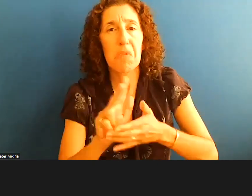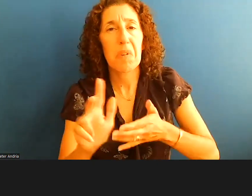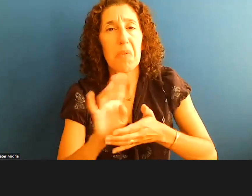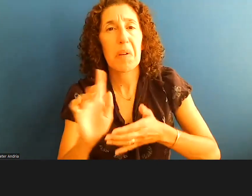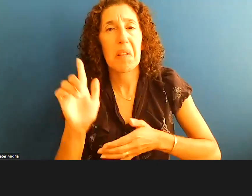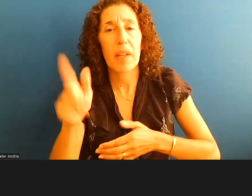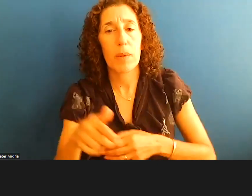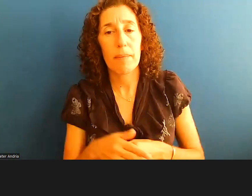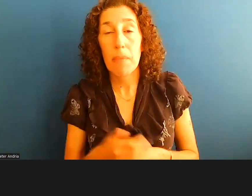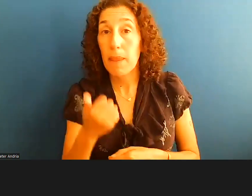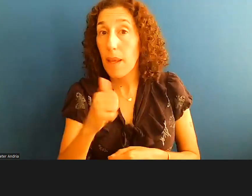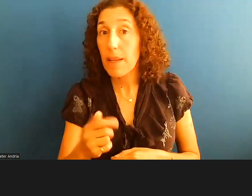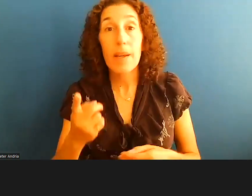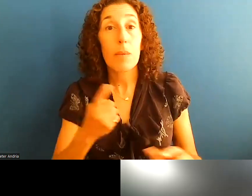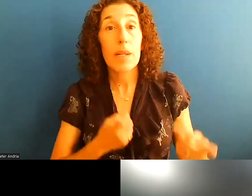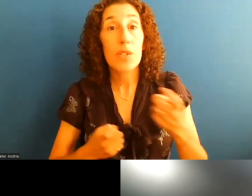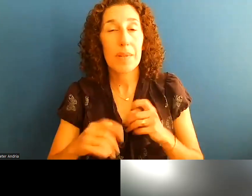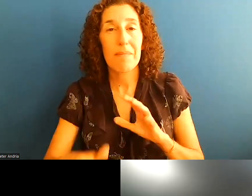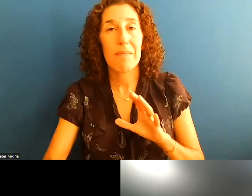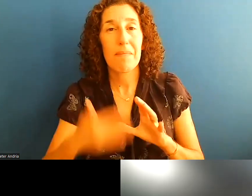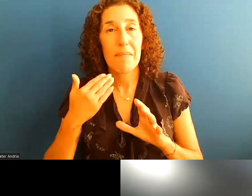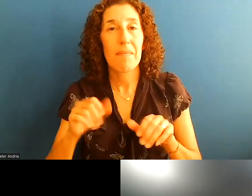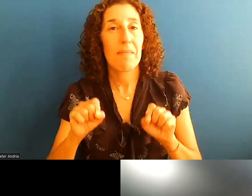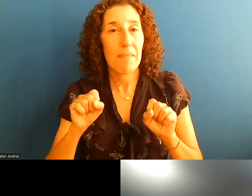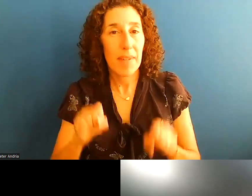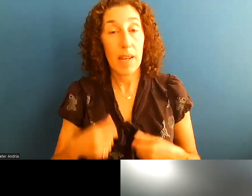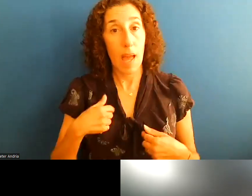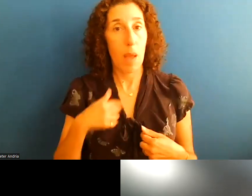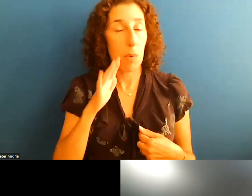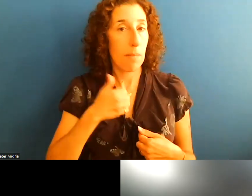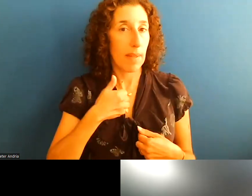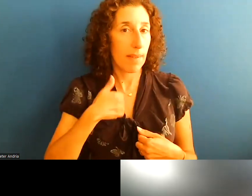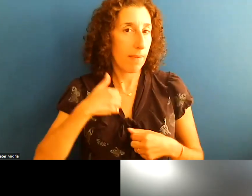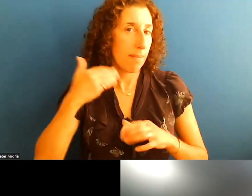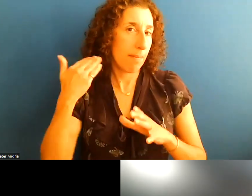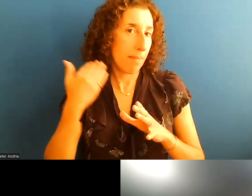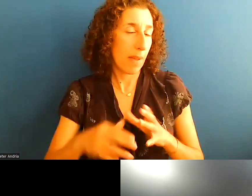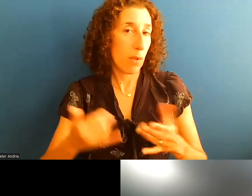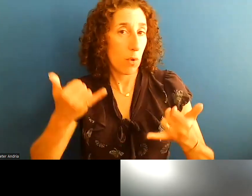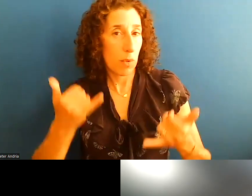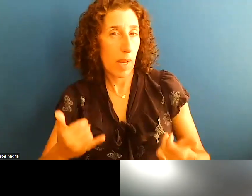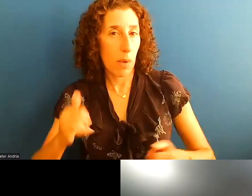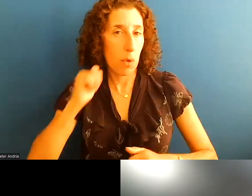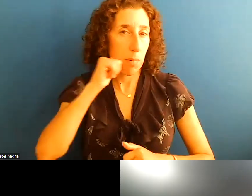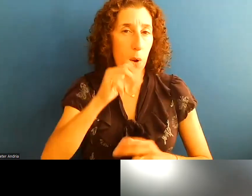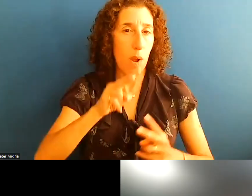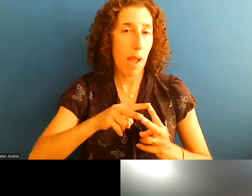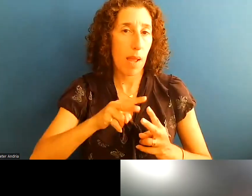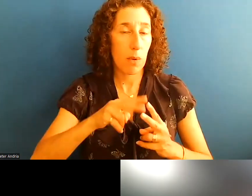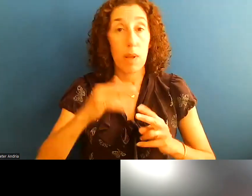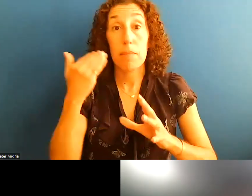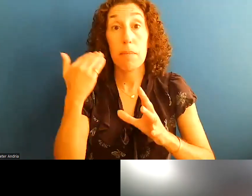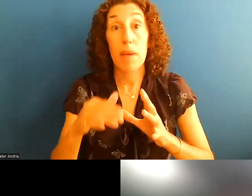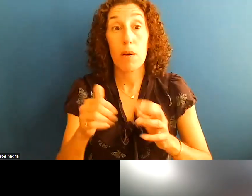to email me. I will be sending out a follow-up email either later today or tomorrow morning with a copy of today's